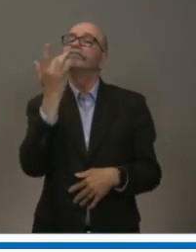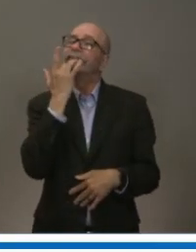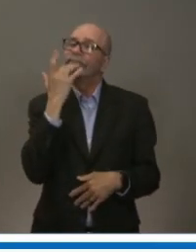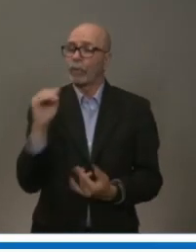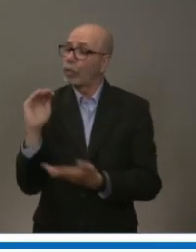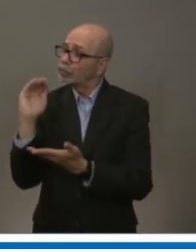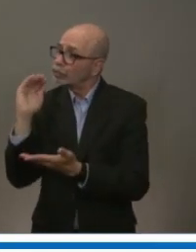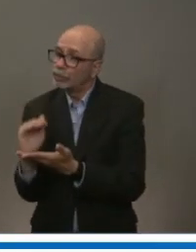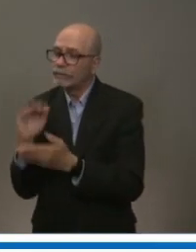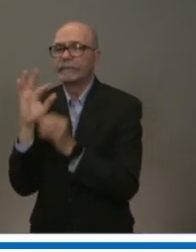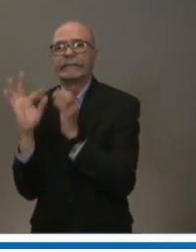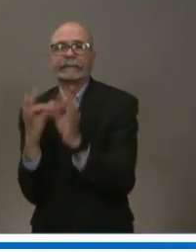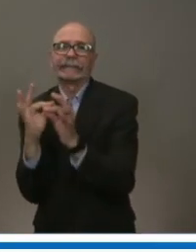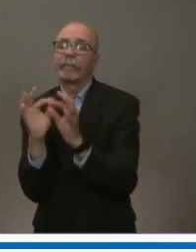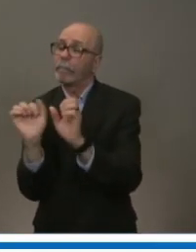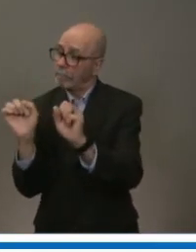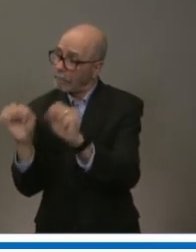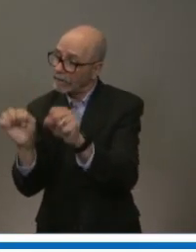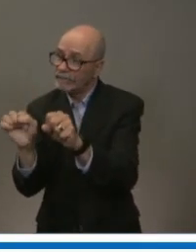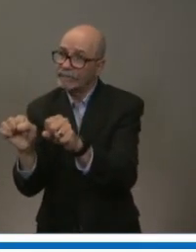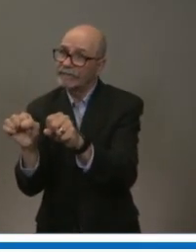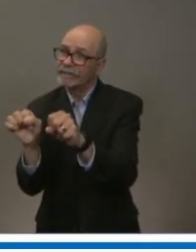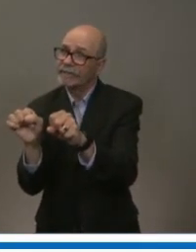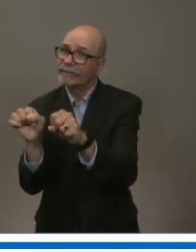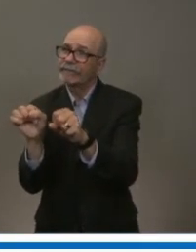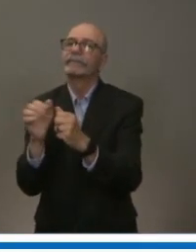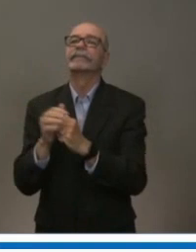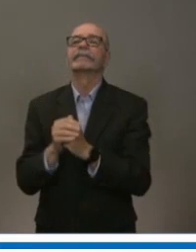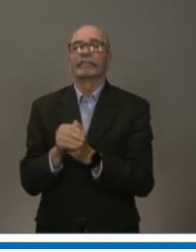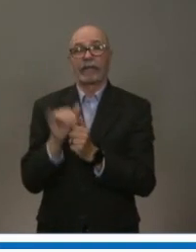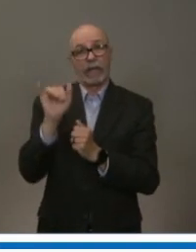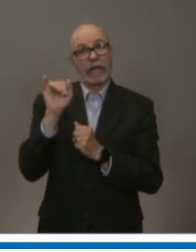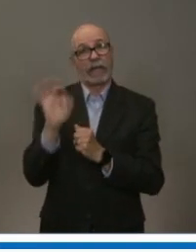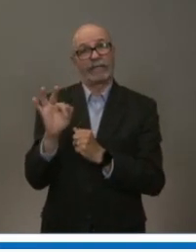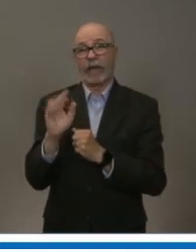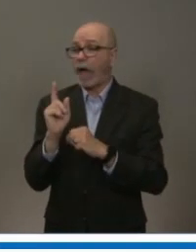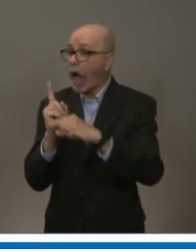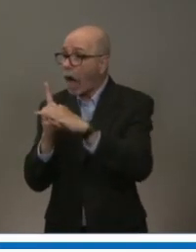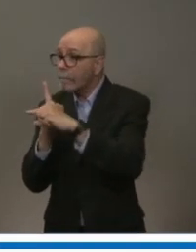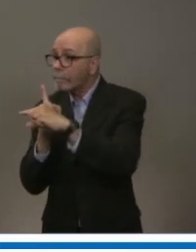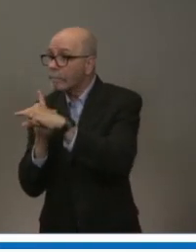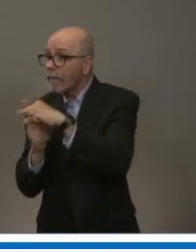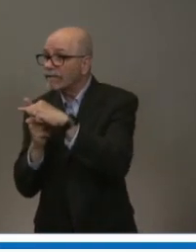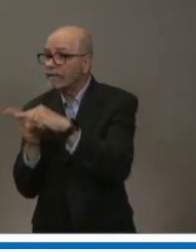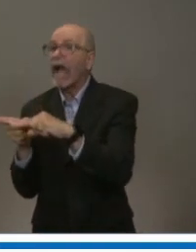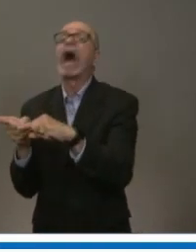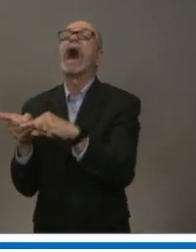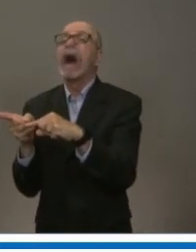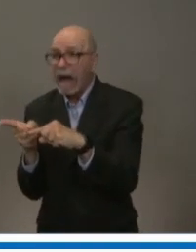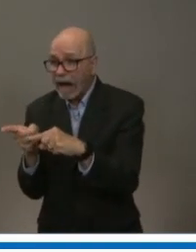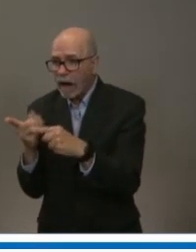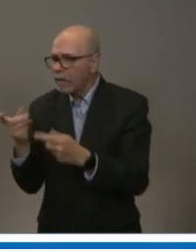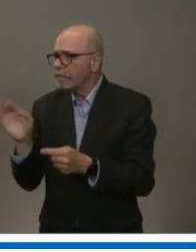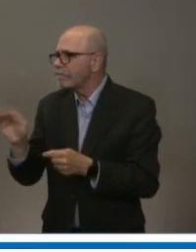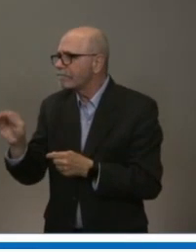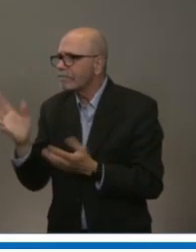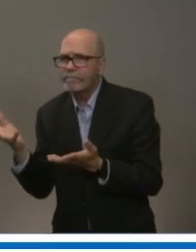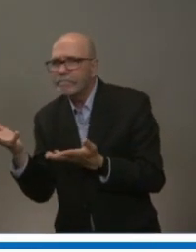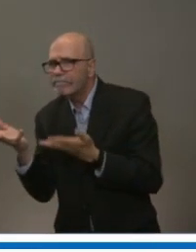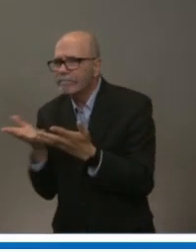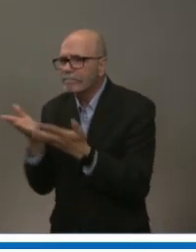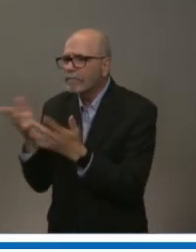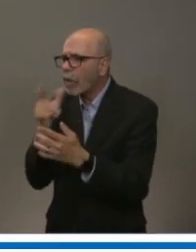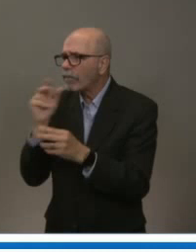and if they're positive, we work closely with them to have them isolated, work with their close contacts, have those